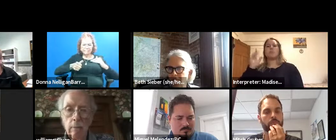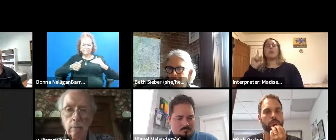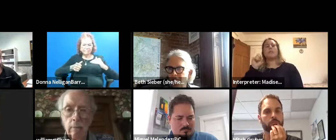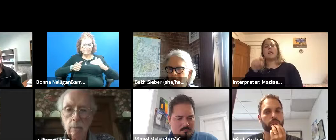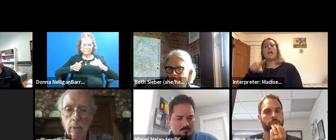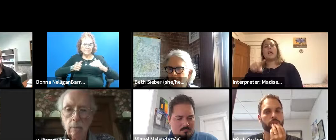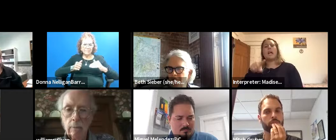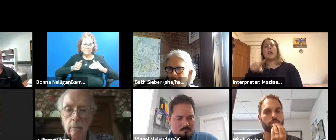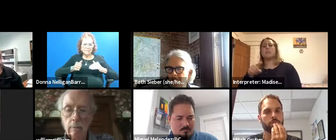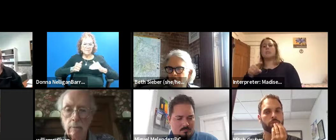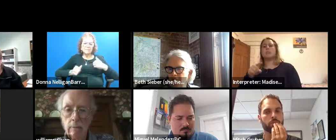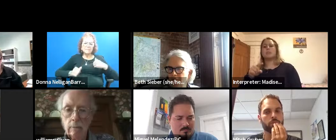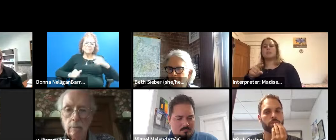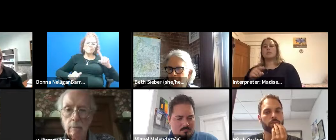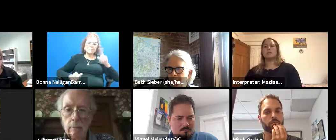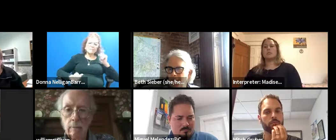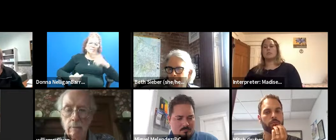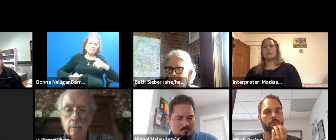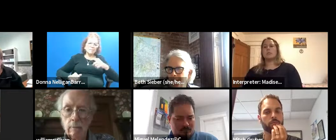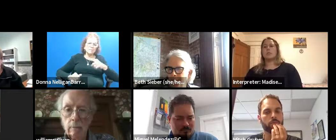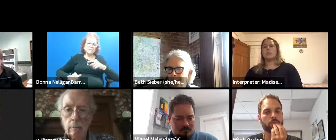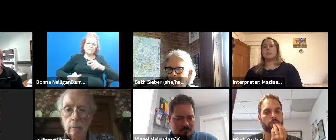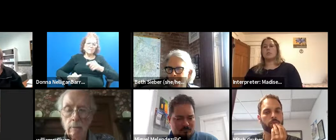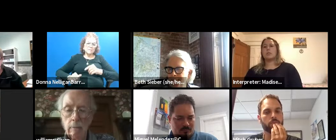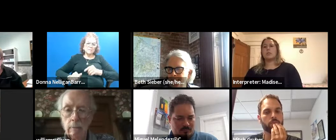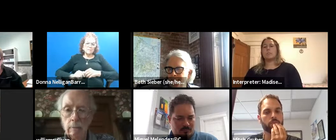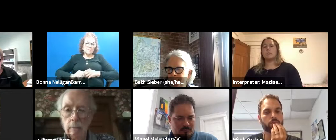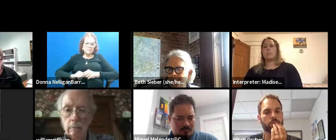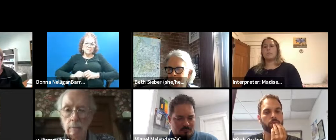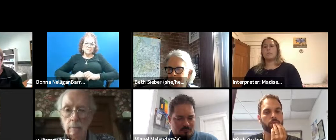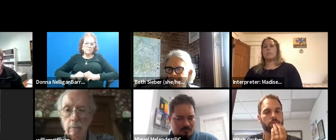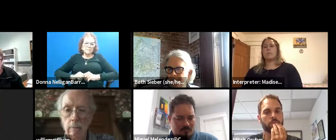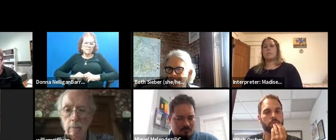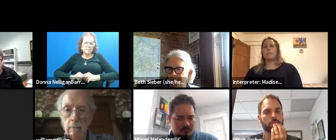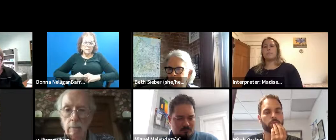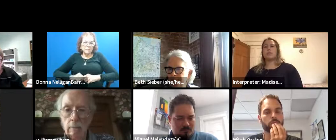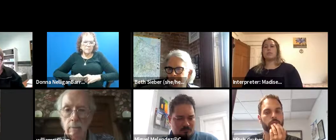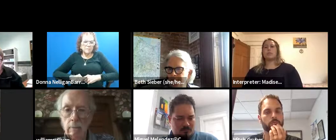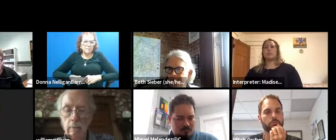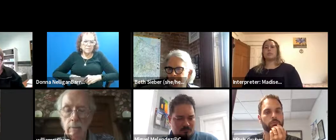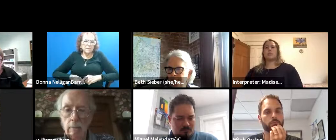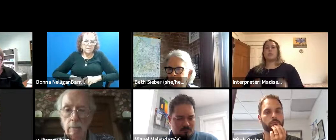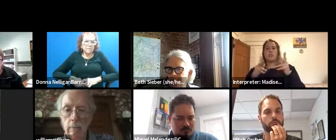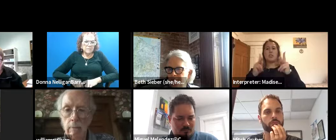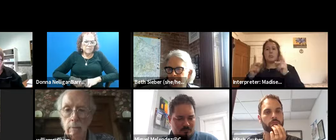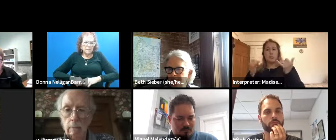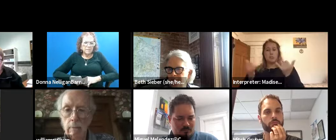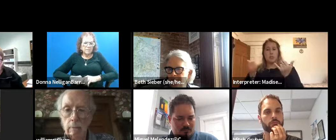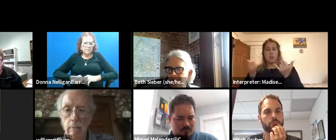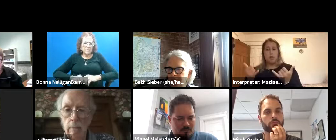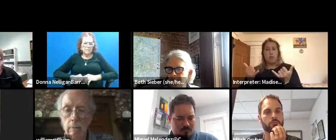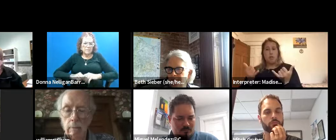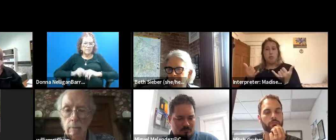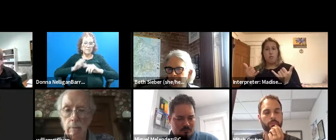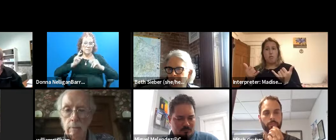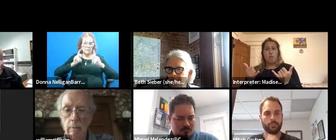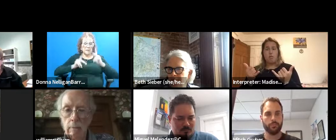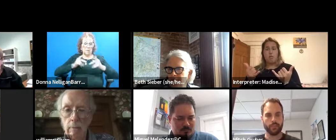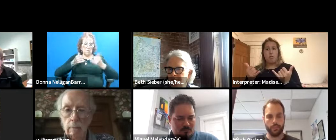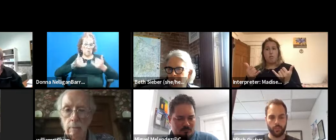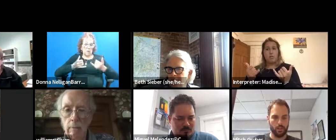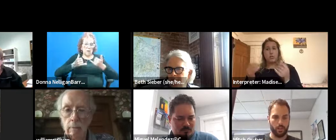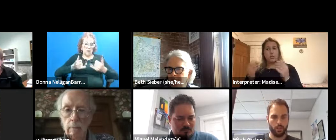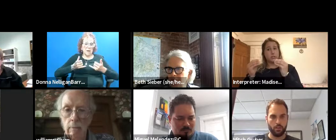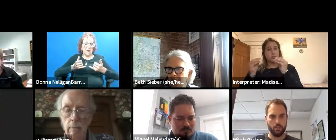after they reviewed the population compared to the last time this is done, is the population still more on the east